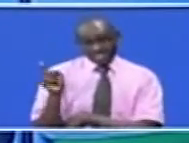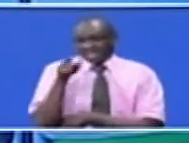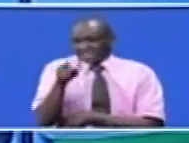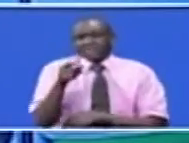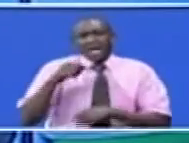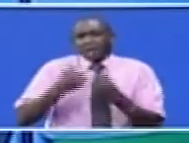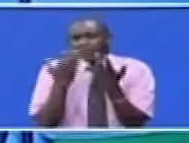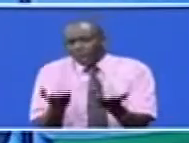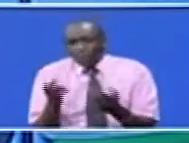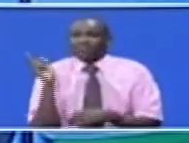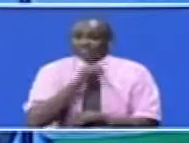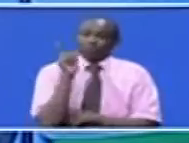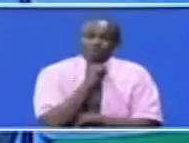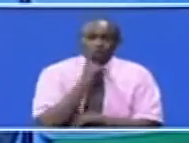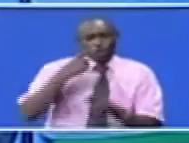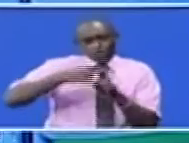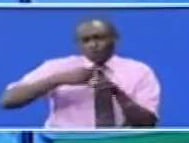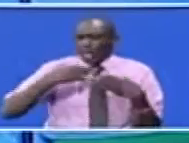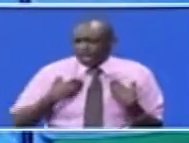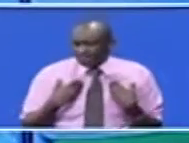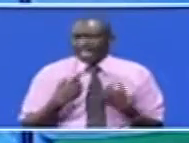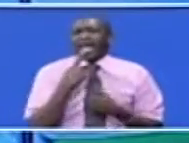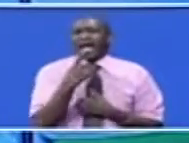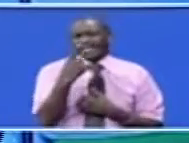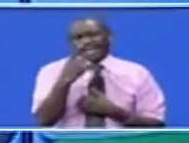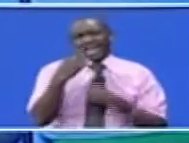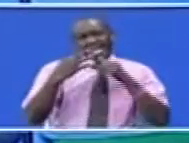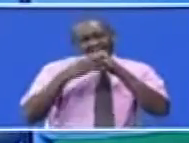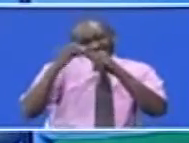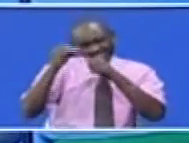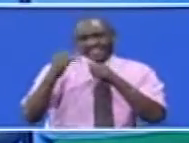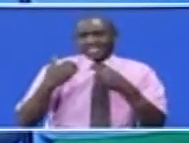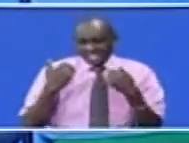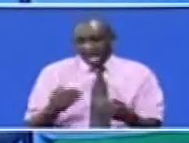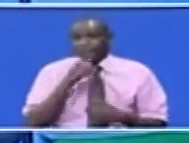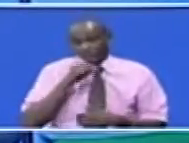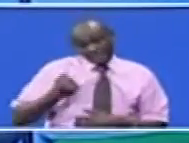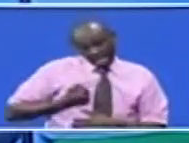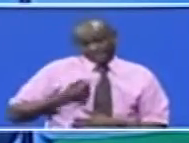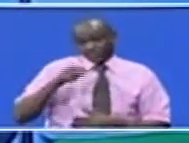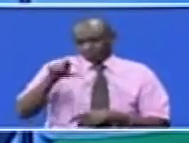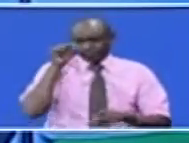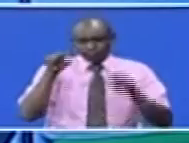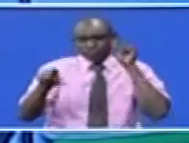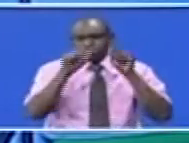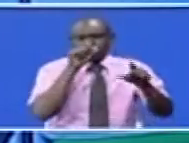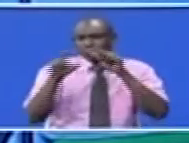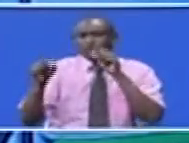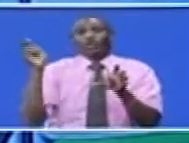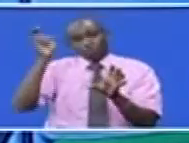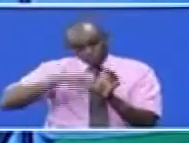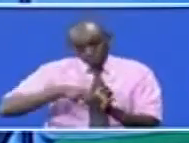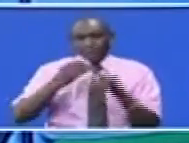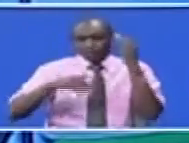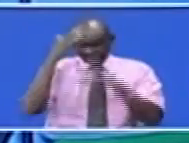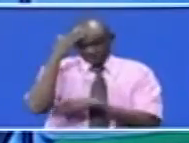will end tomorrow, where a total of 180 young boys and girls will be selected to join the